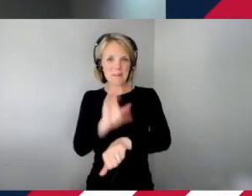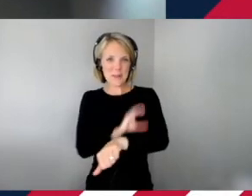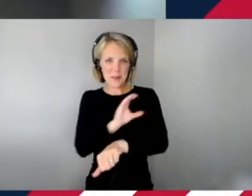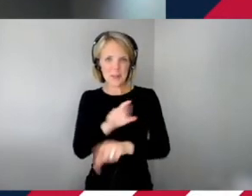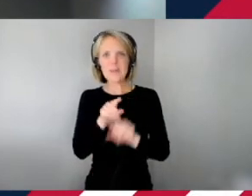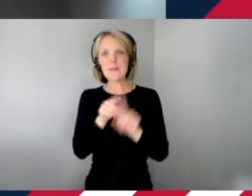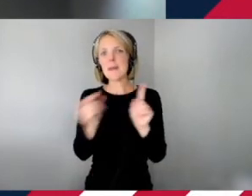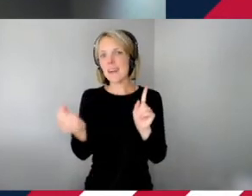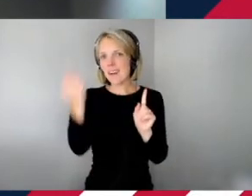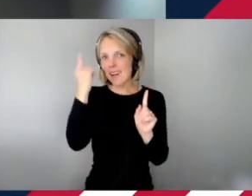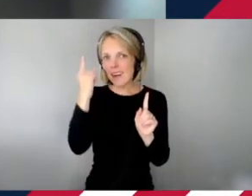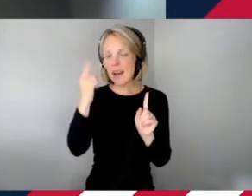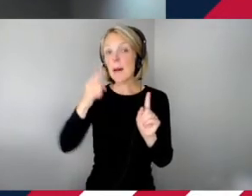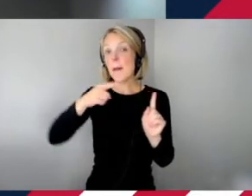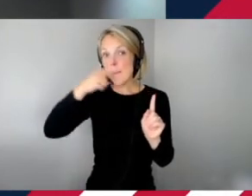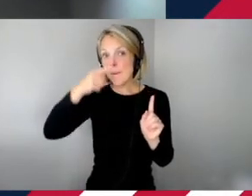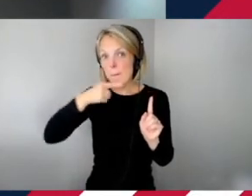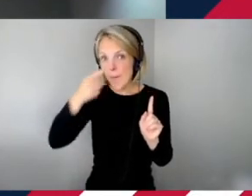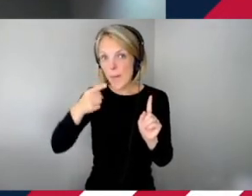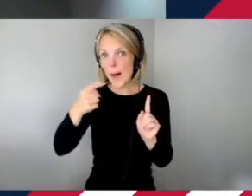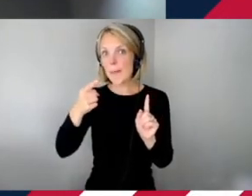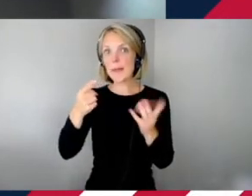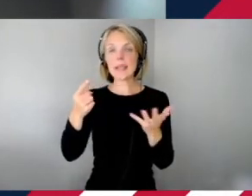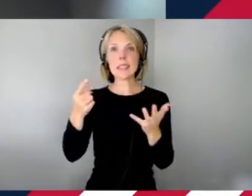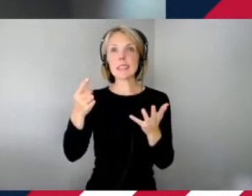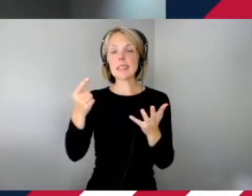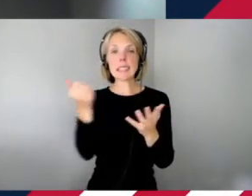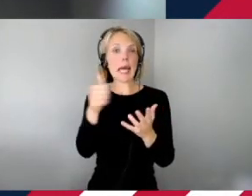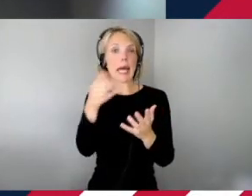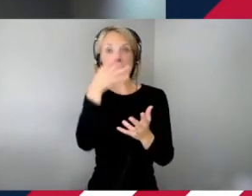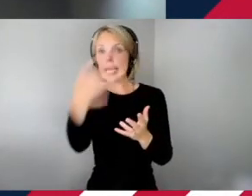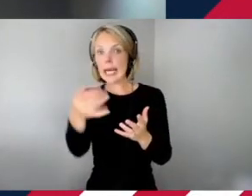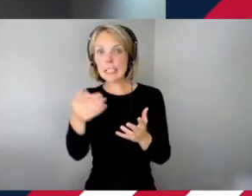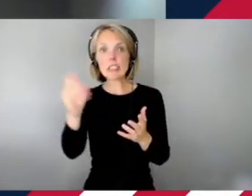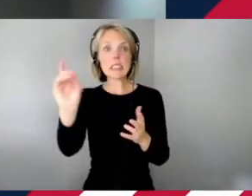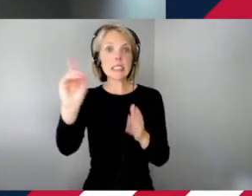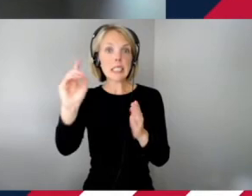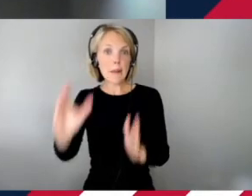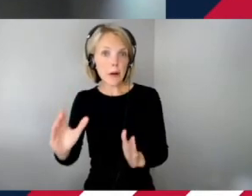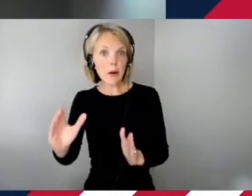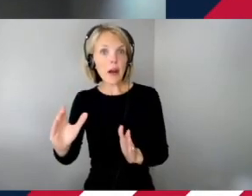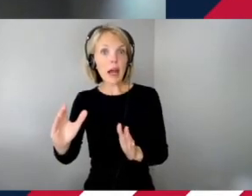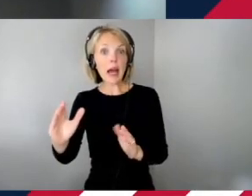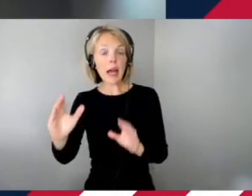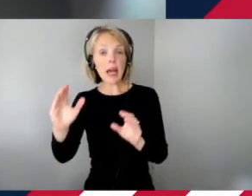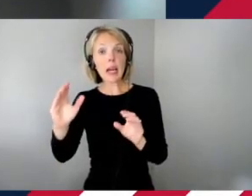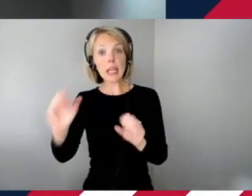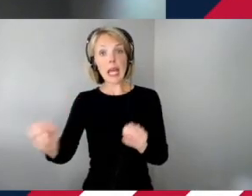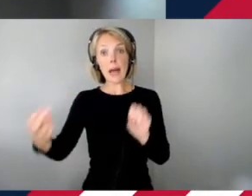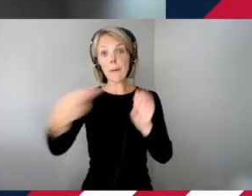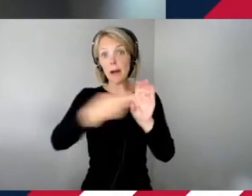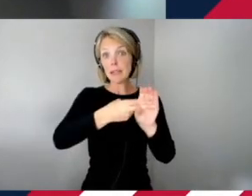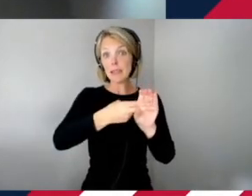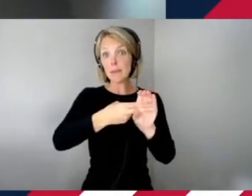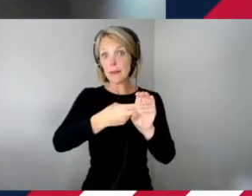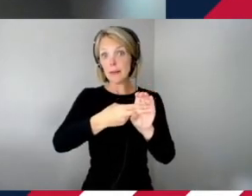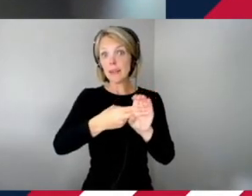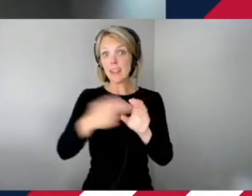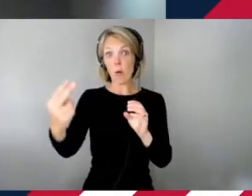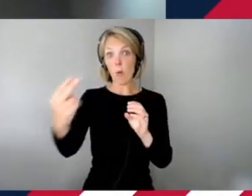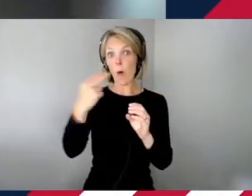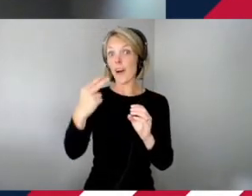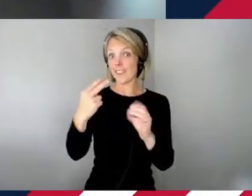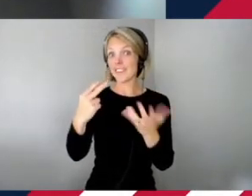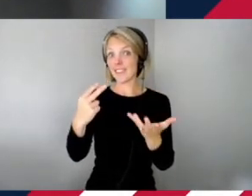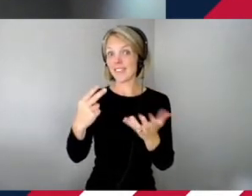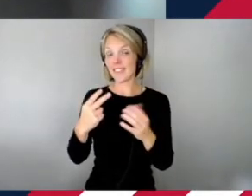but the public and any other interested Democrat is participating and watching.